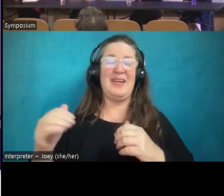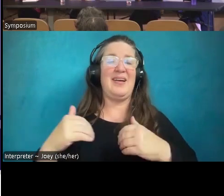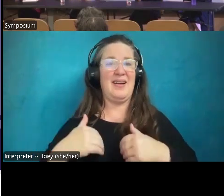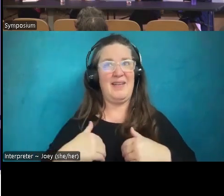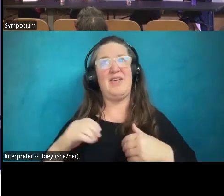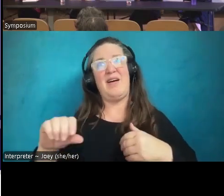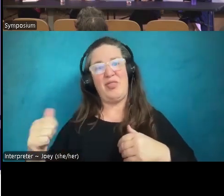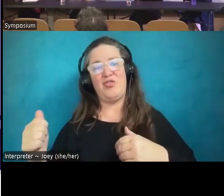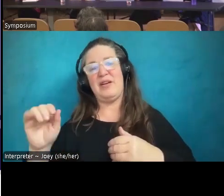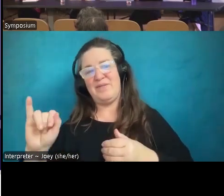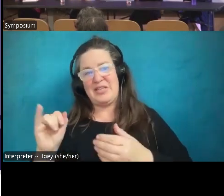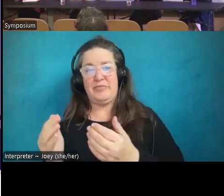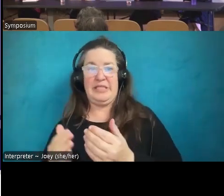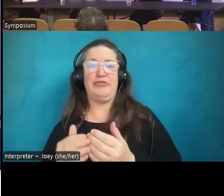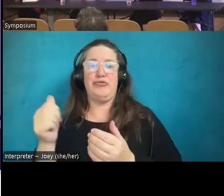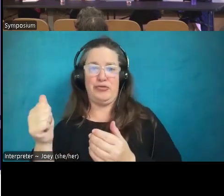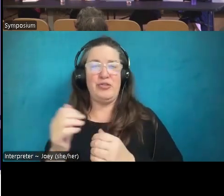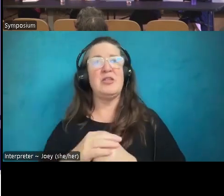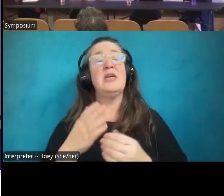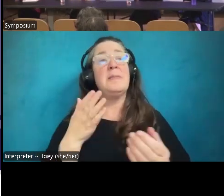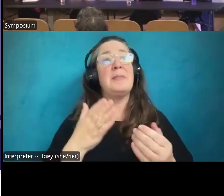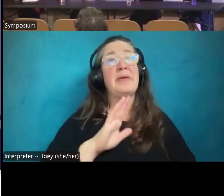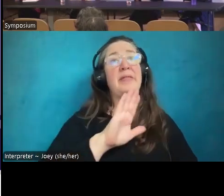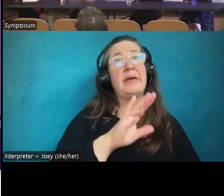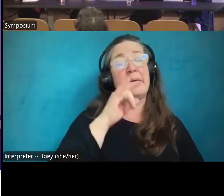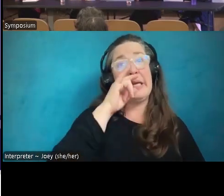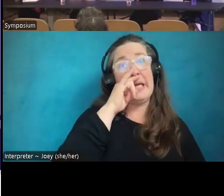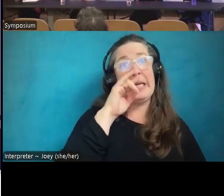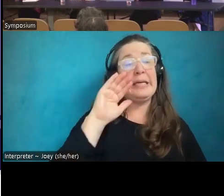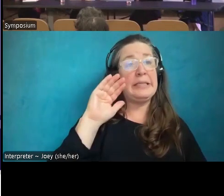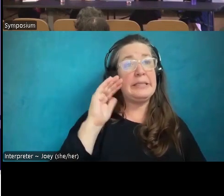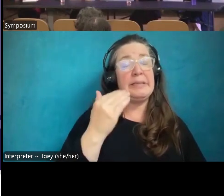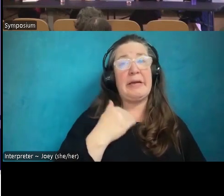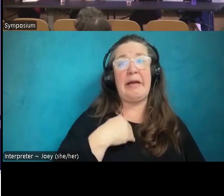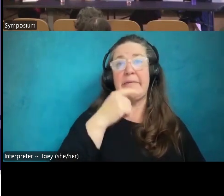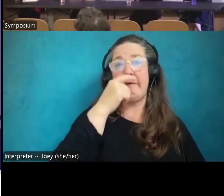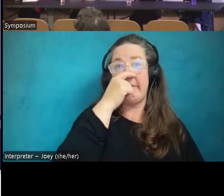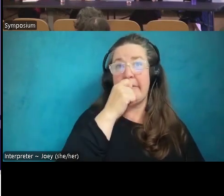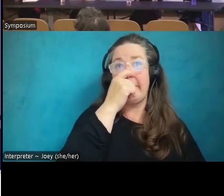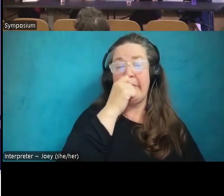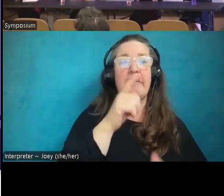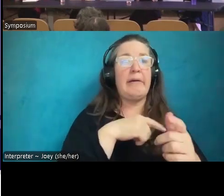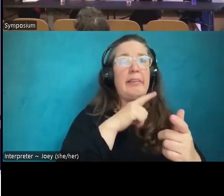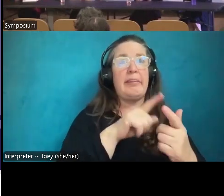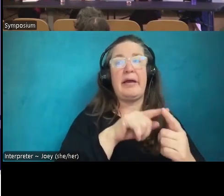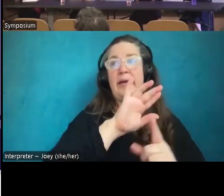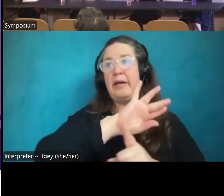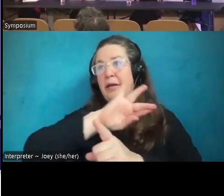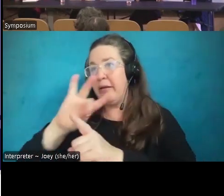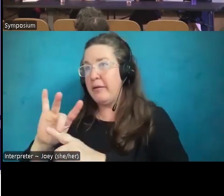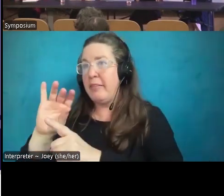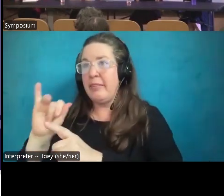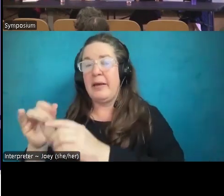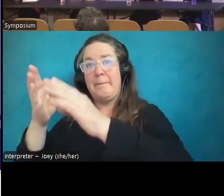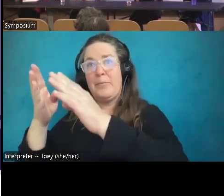infections, and maybe their kid had what seemed like the sniffles for 2 days, and then it hits that person with long COVID for